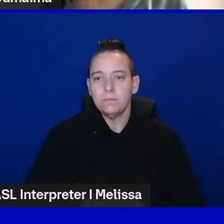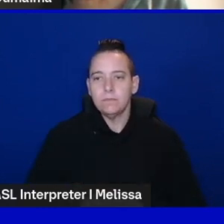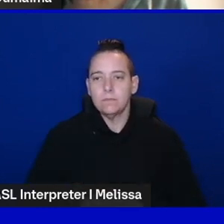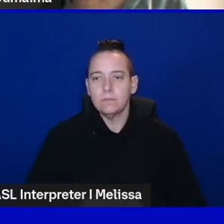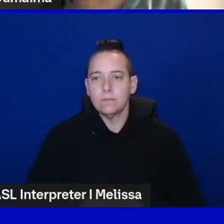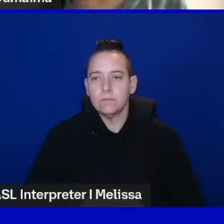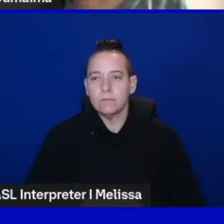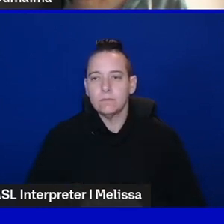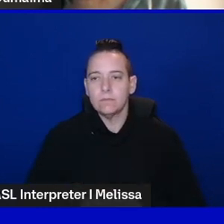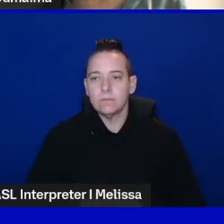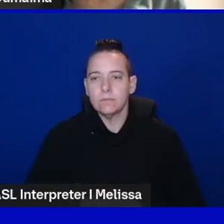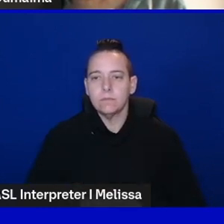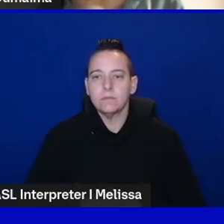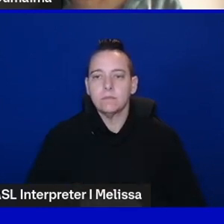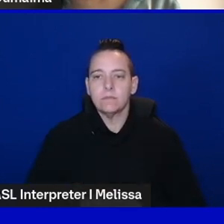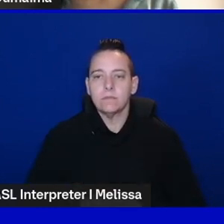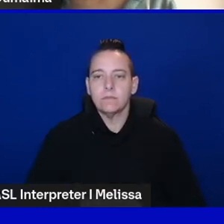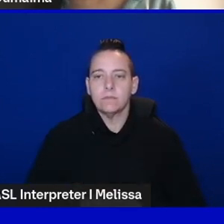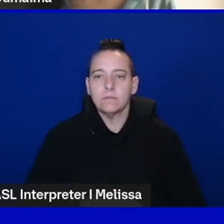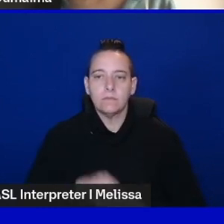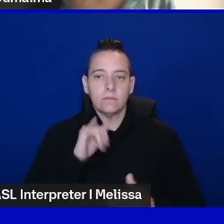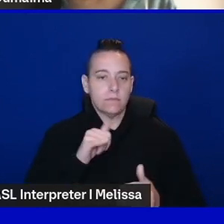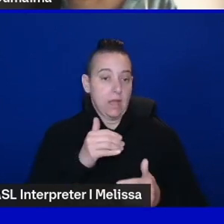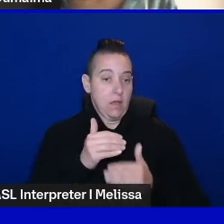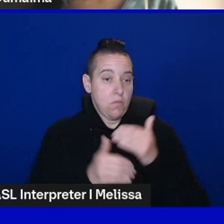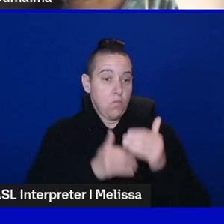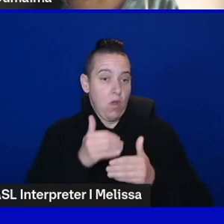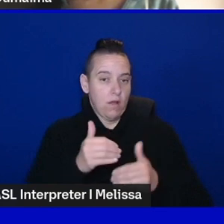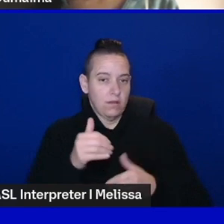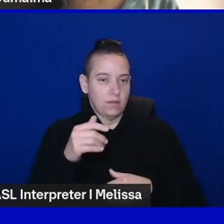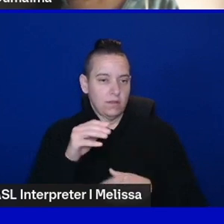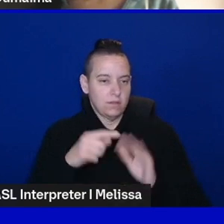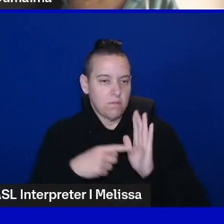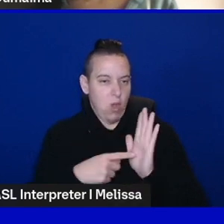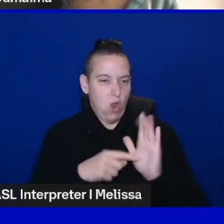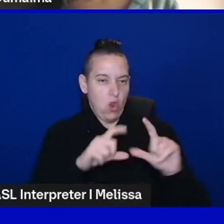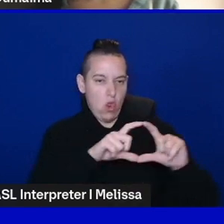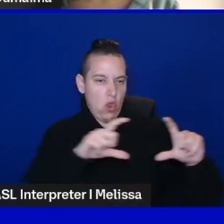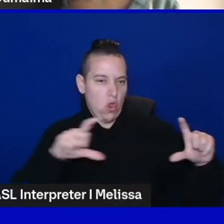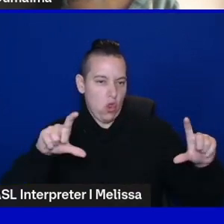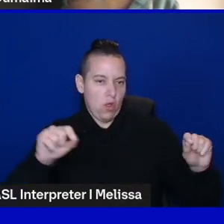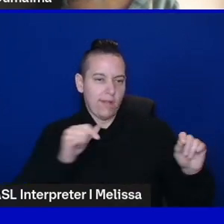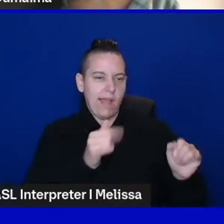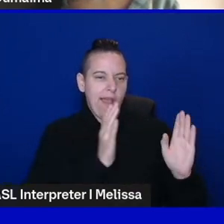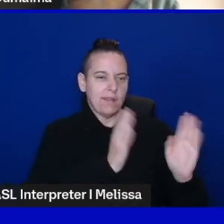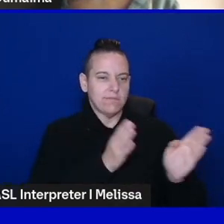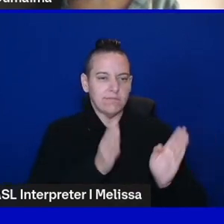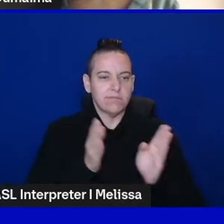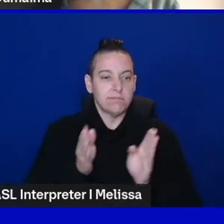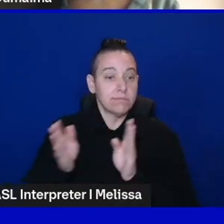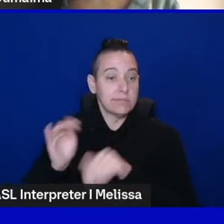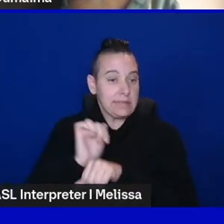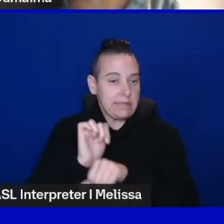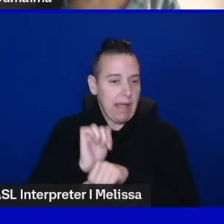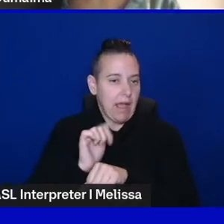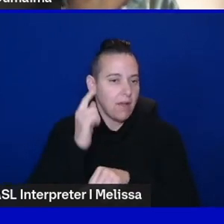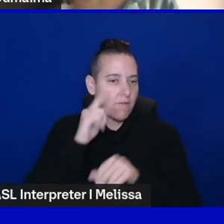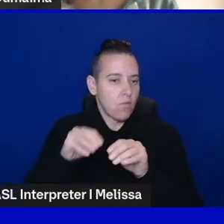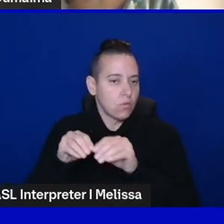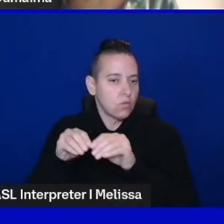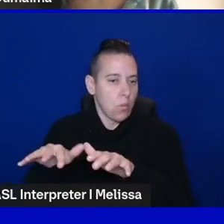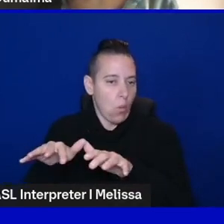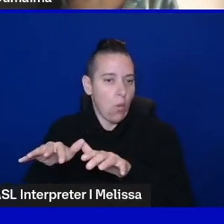And I'm using this process model, which is a sequence of tasks related to deployment